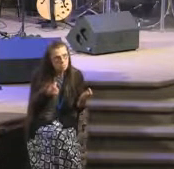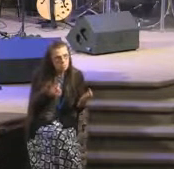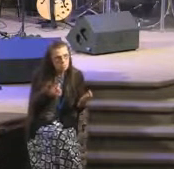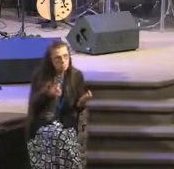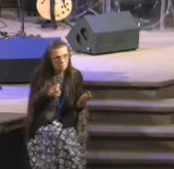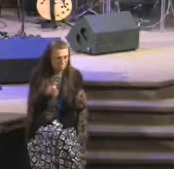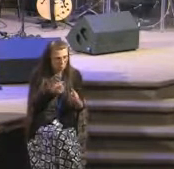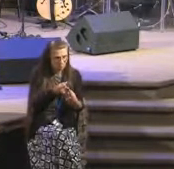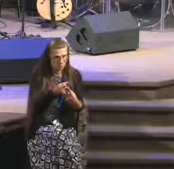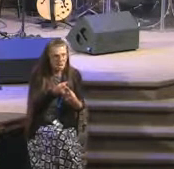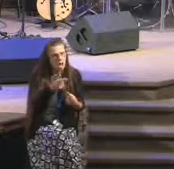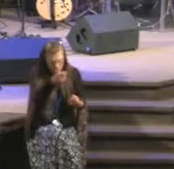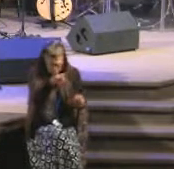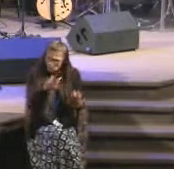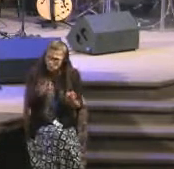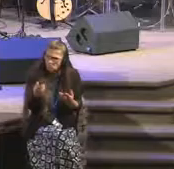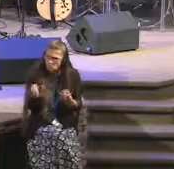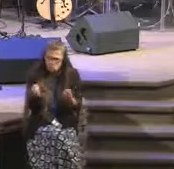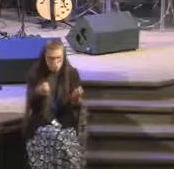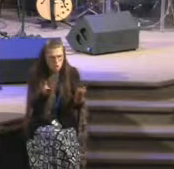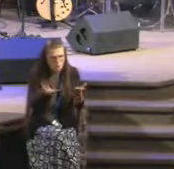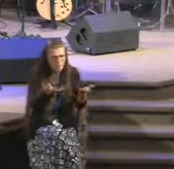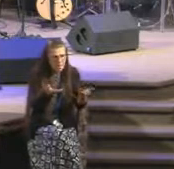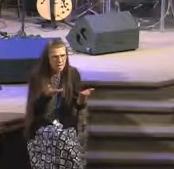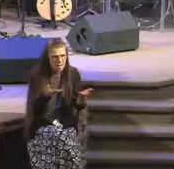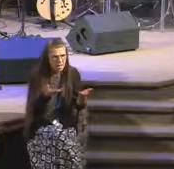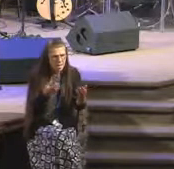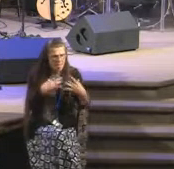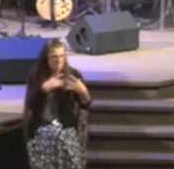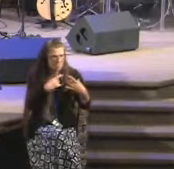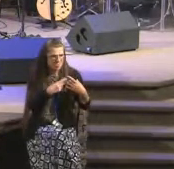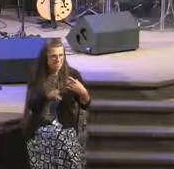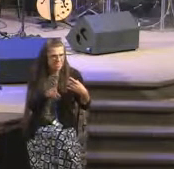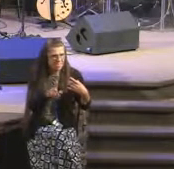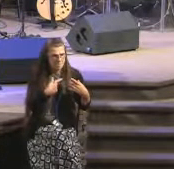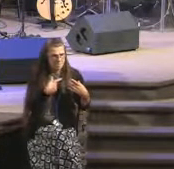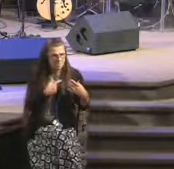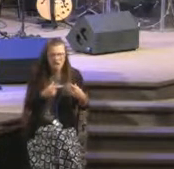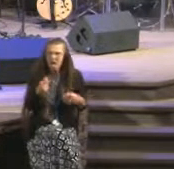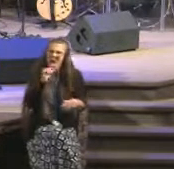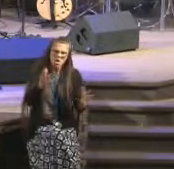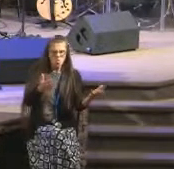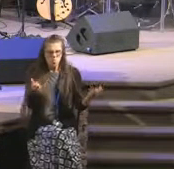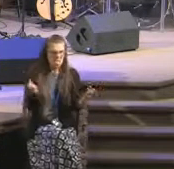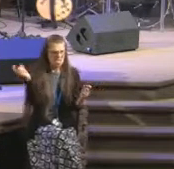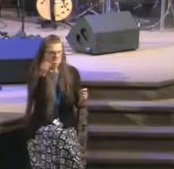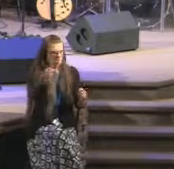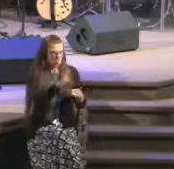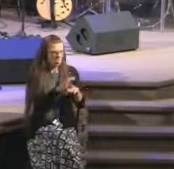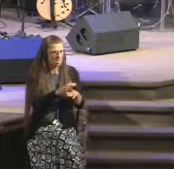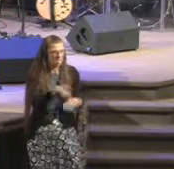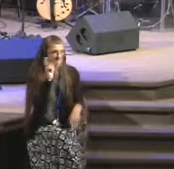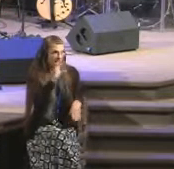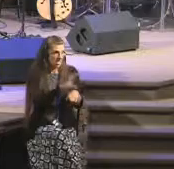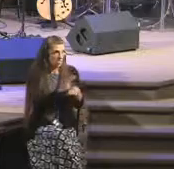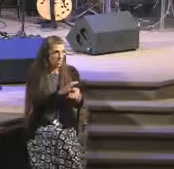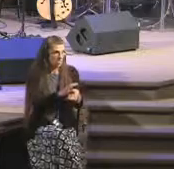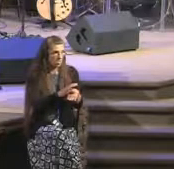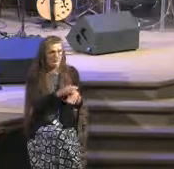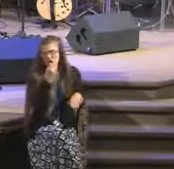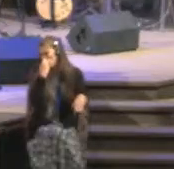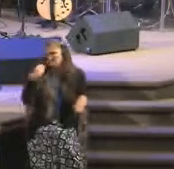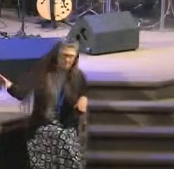you, just like you'll do something that offends me. Well, I don't want to go to church because that church I was at, that church